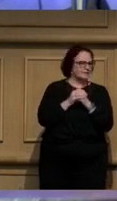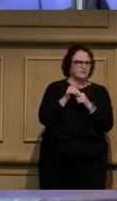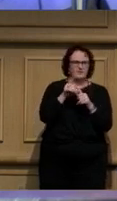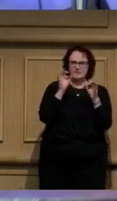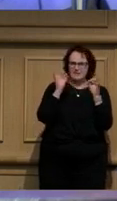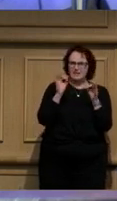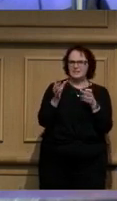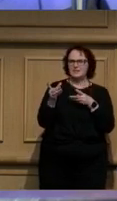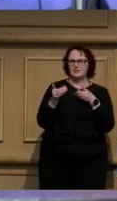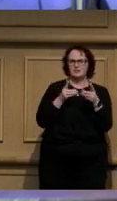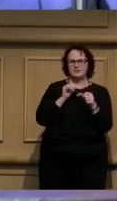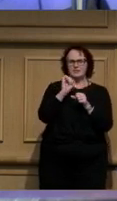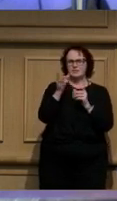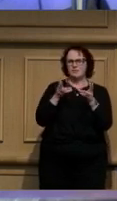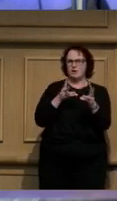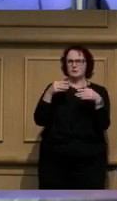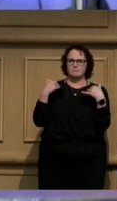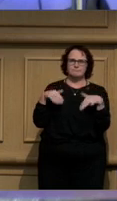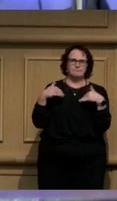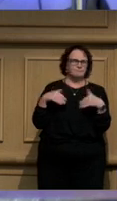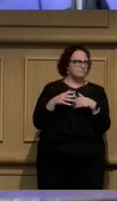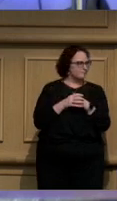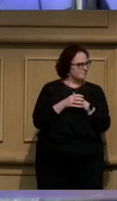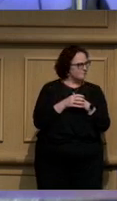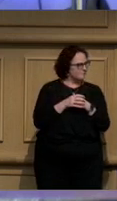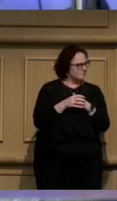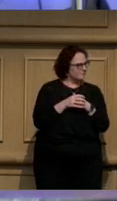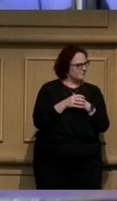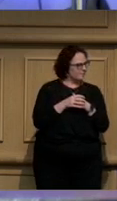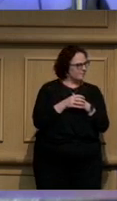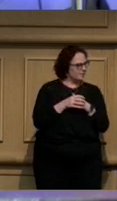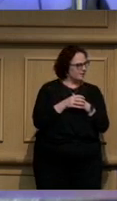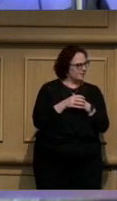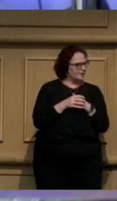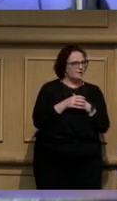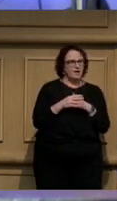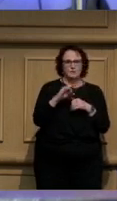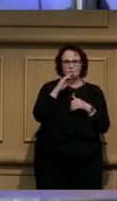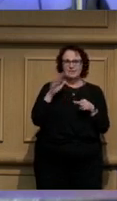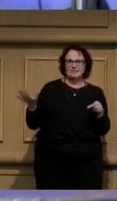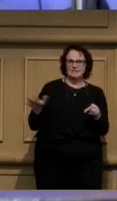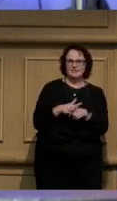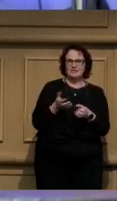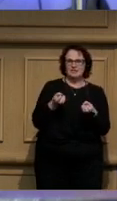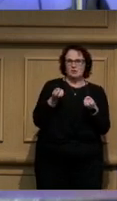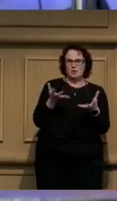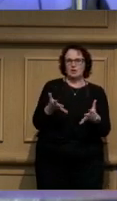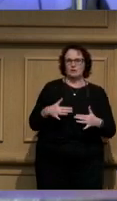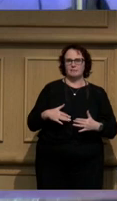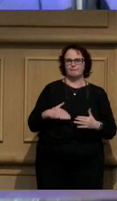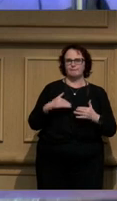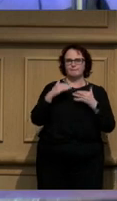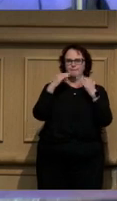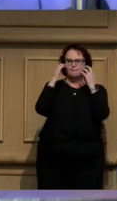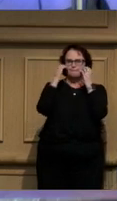fantastic to work with such a composer. No, and I don't mean to fill you all with despair, but I think it's,